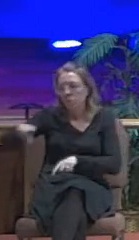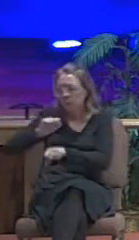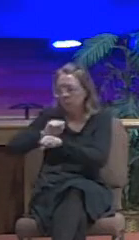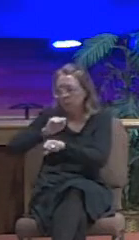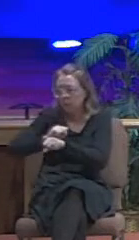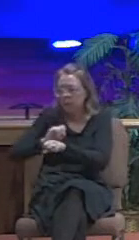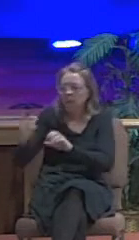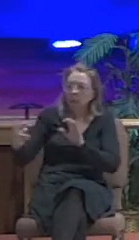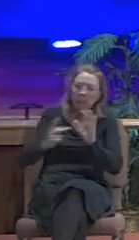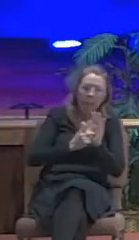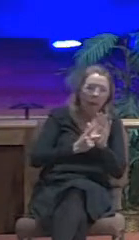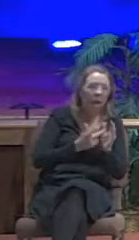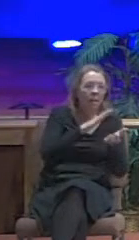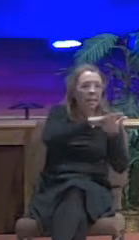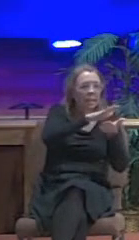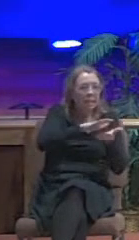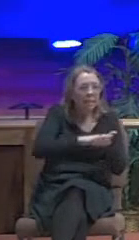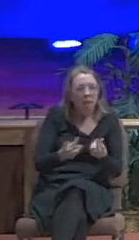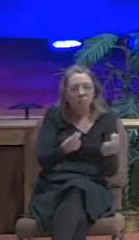just existing.